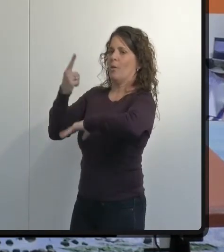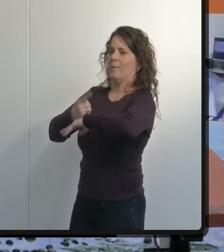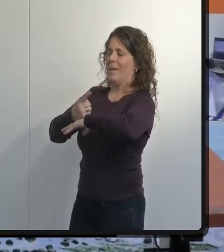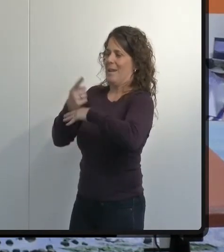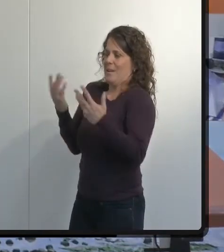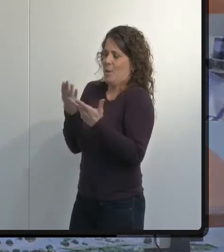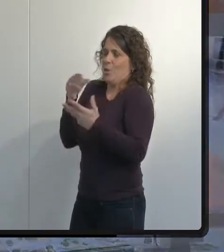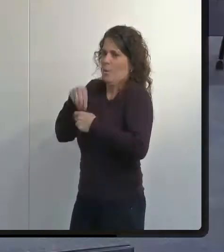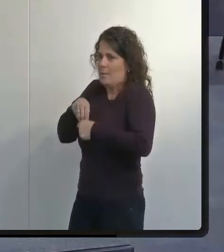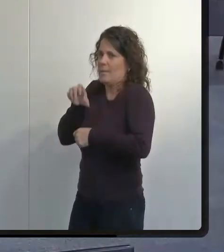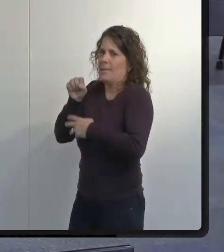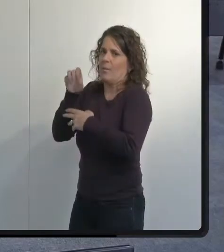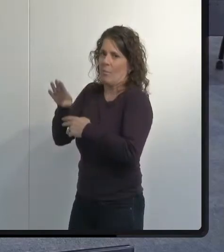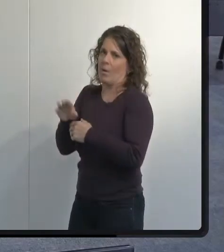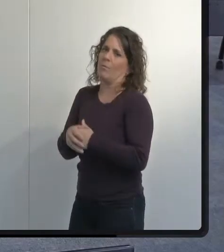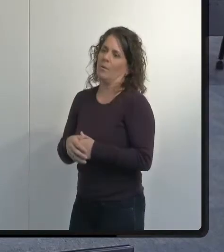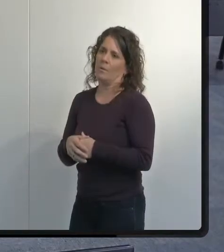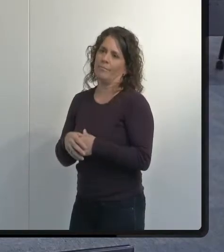community.